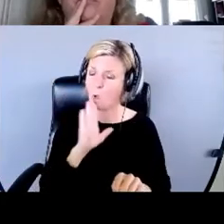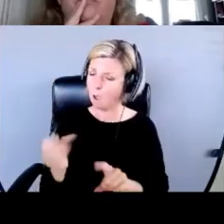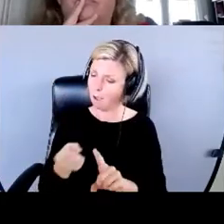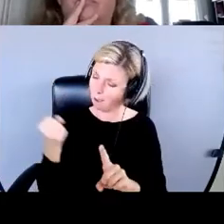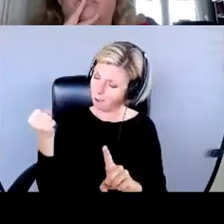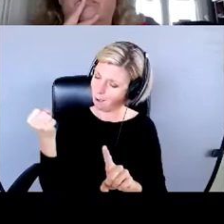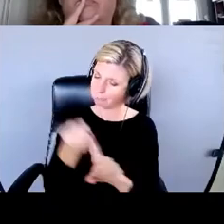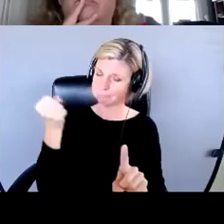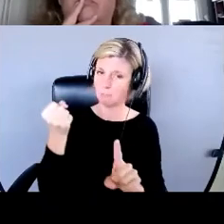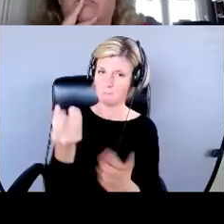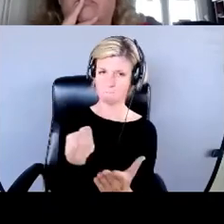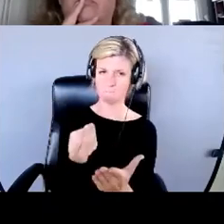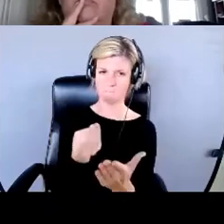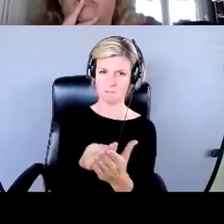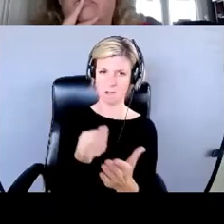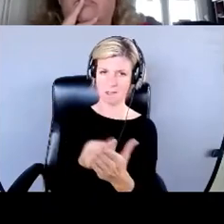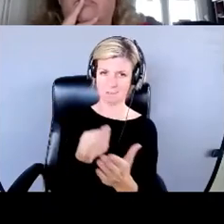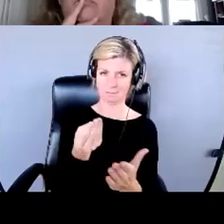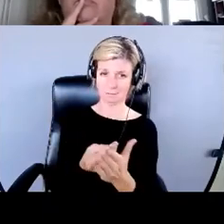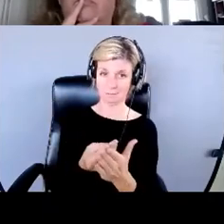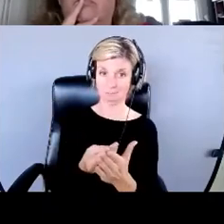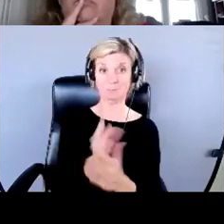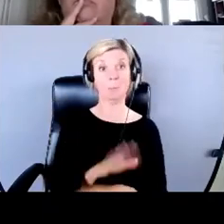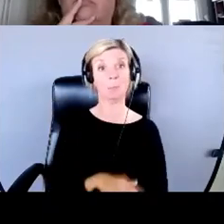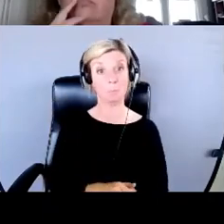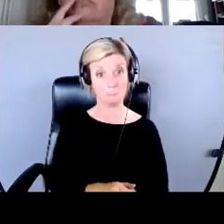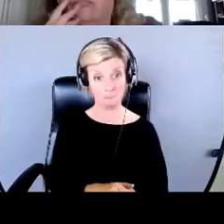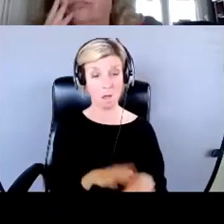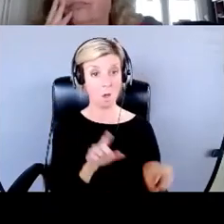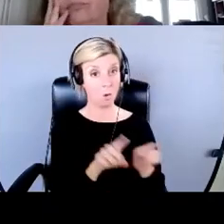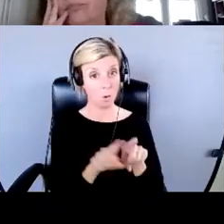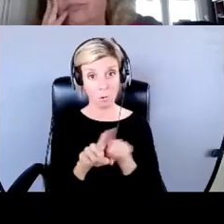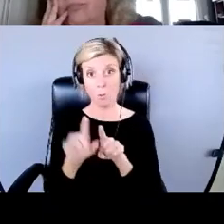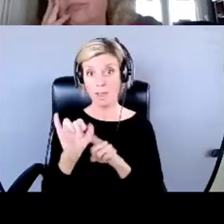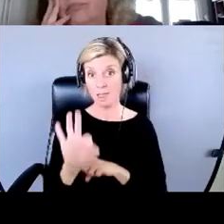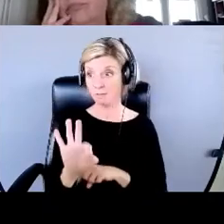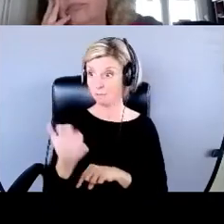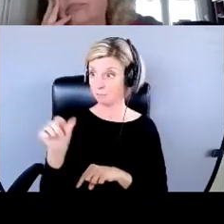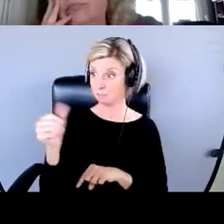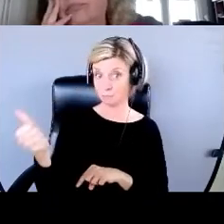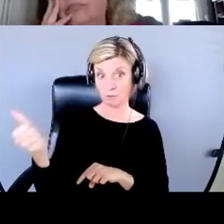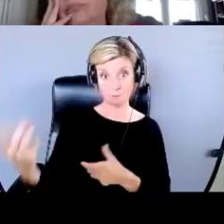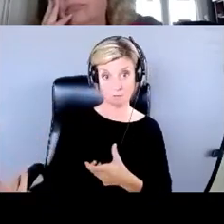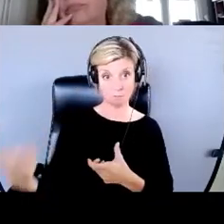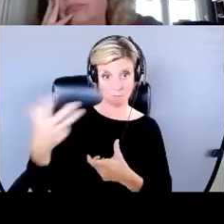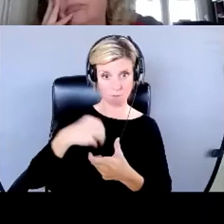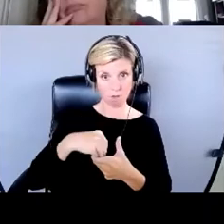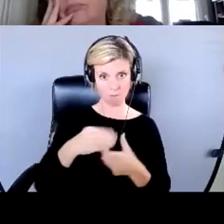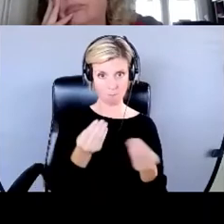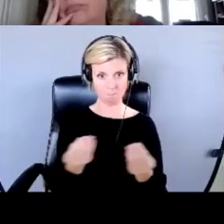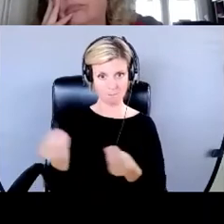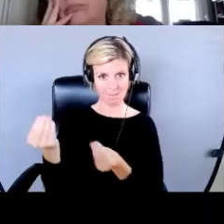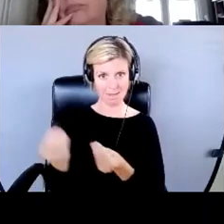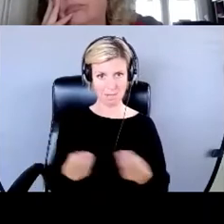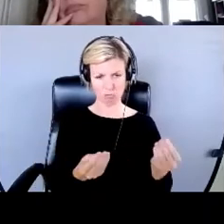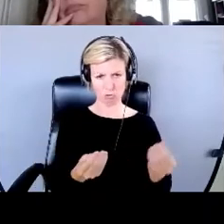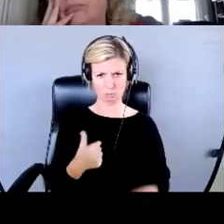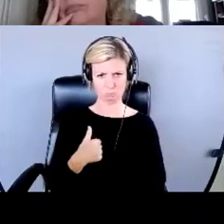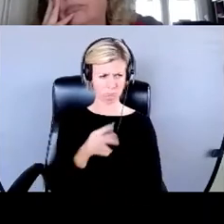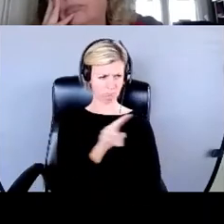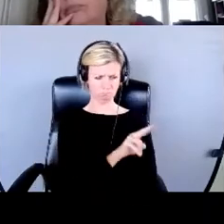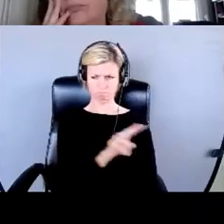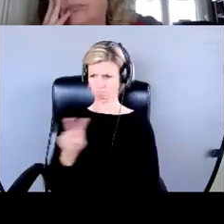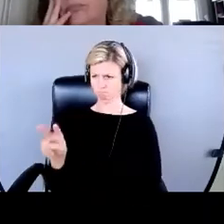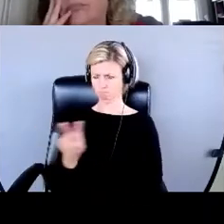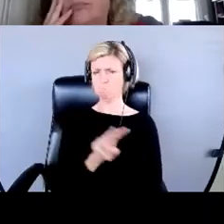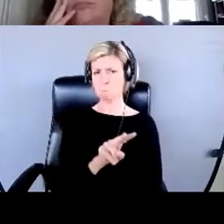preventive, if they come to elder mediation, would be, well, you know, I see that you're all coming together and you're going to move